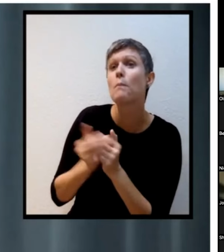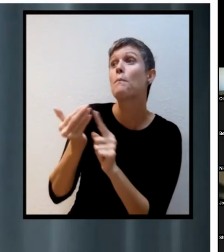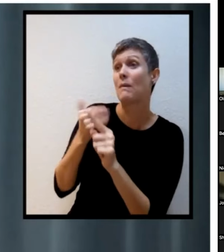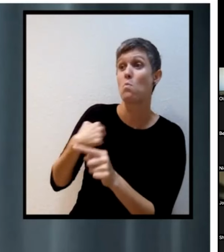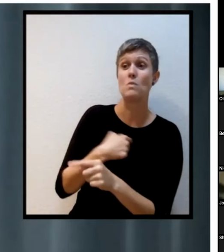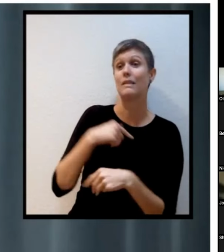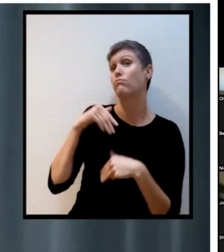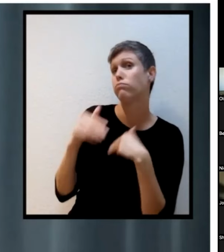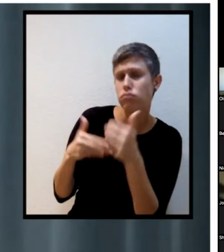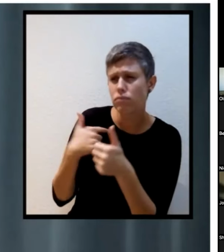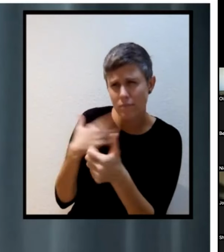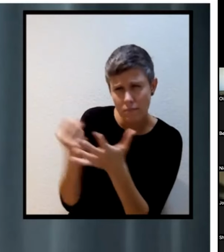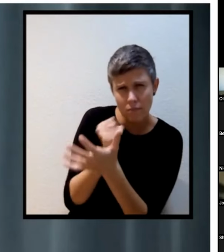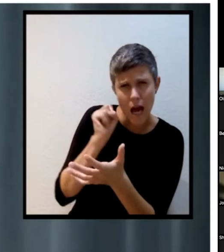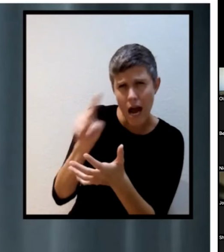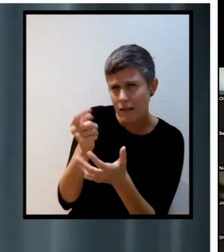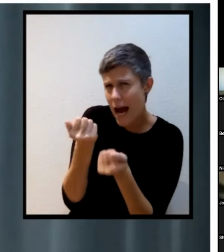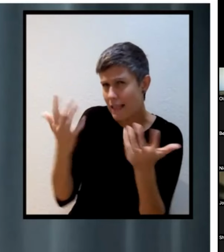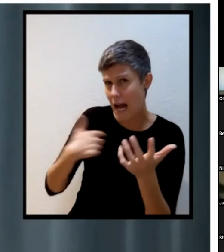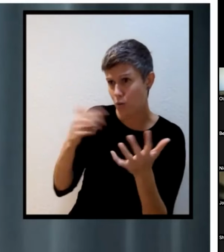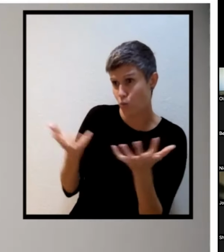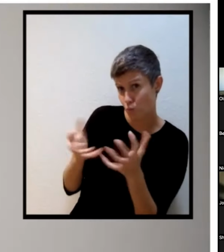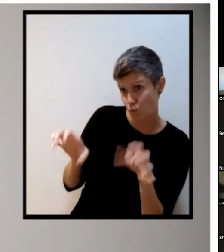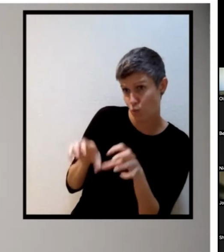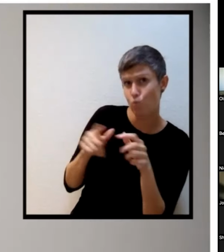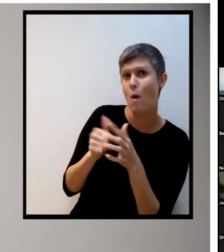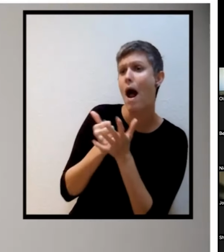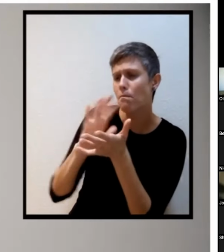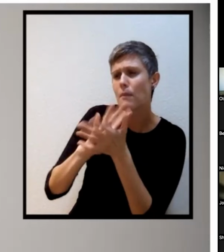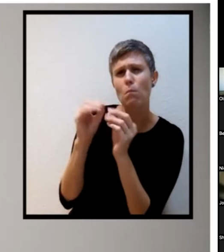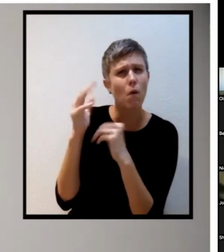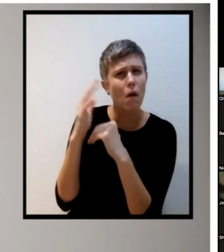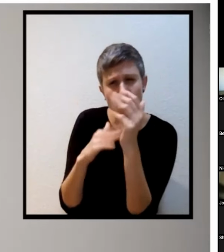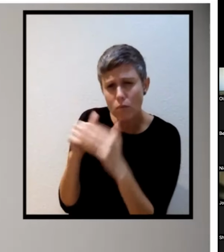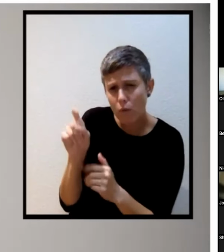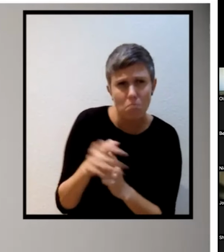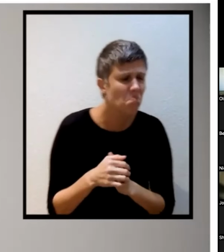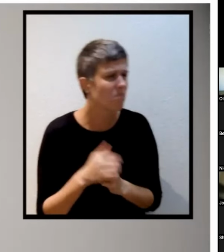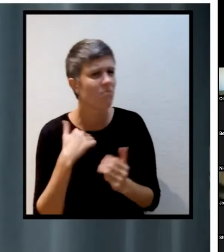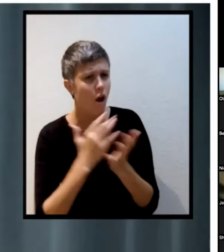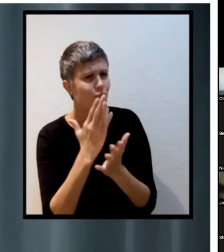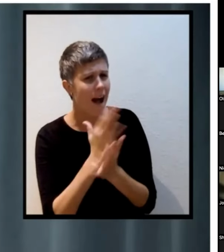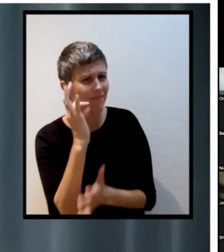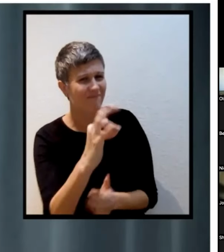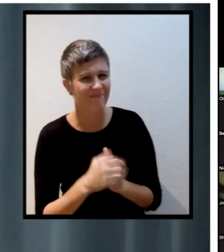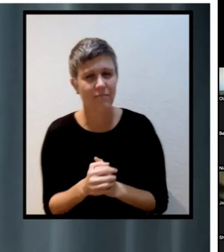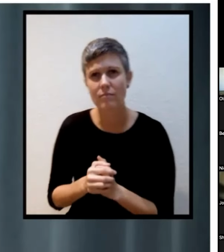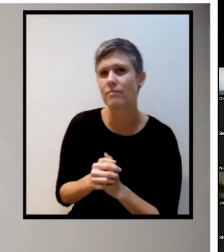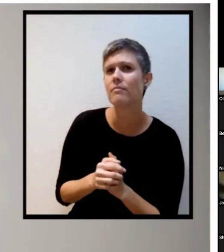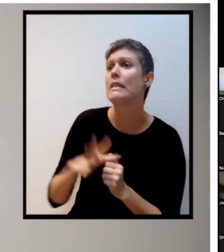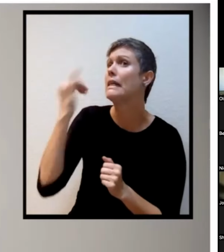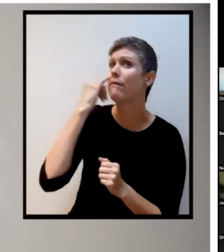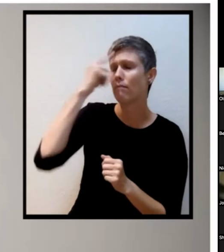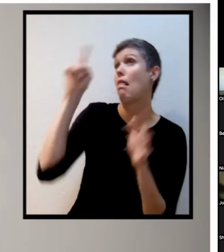started, is there anything I can do to make you feel more comfortable? No, thank you. I'm okay. Well, if you think of anything